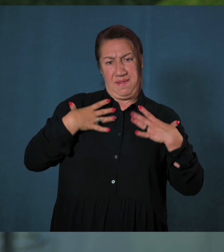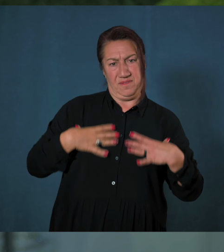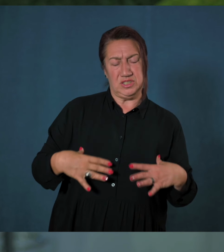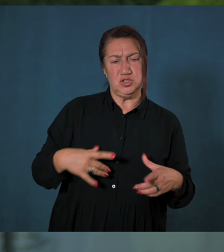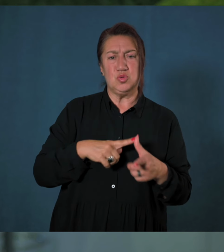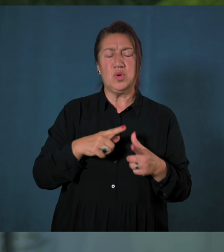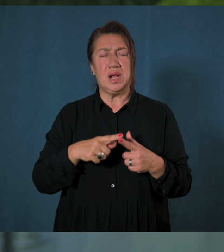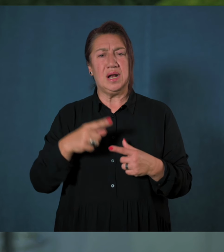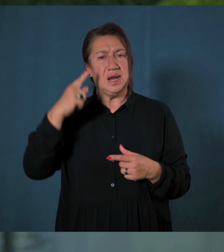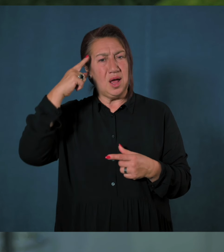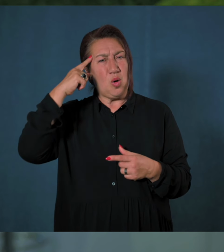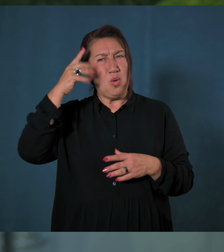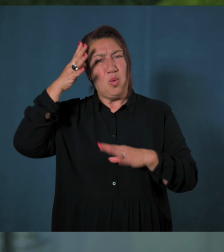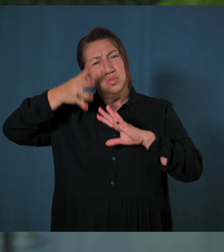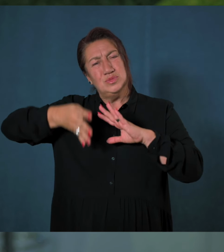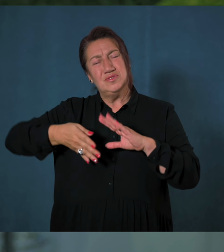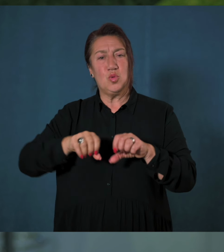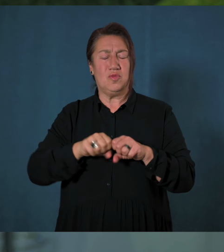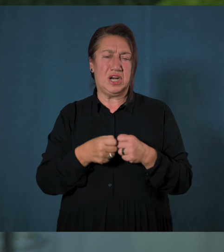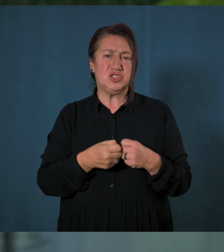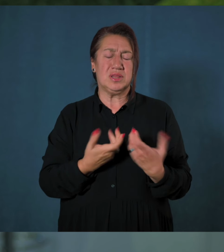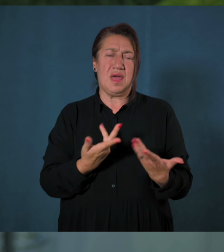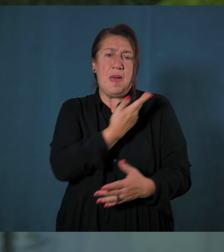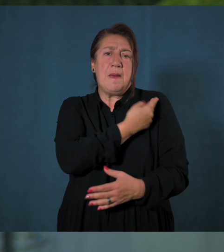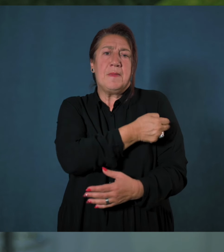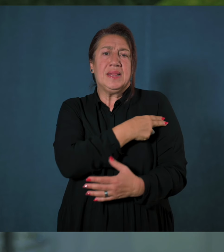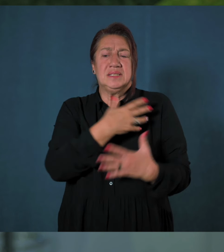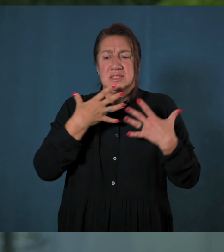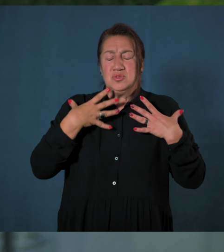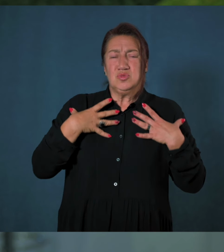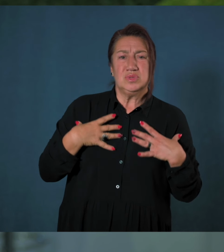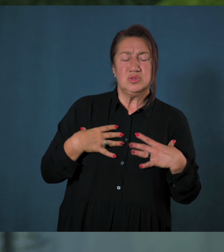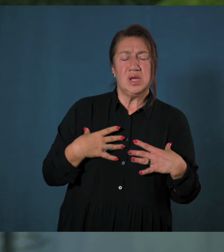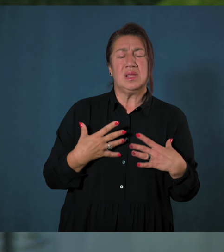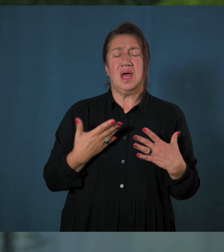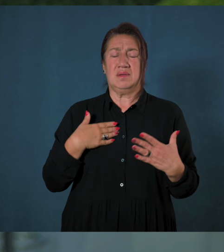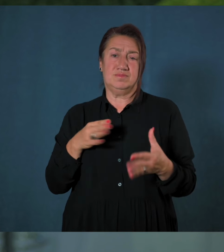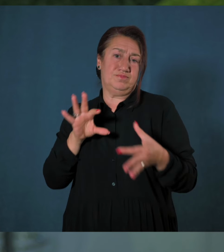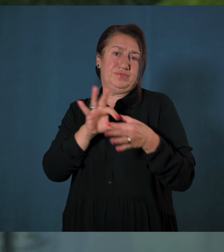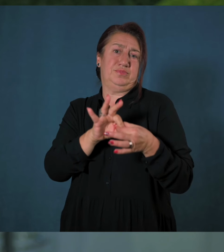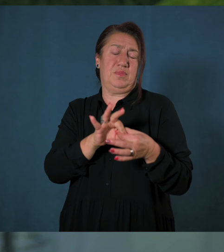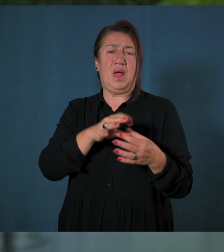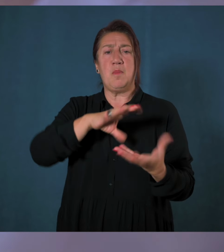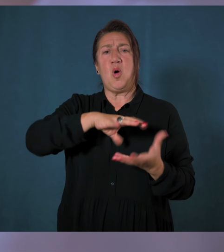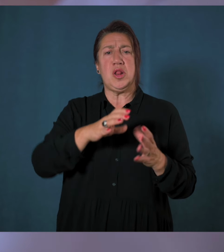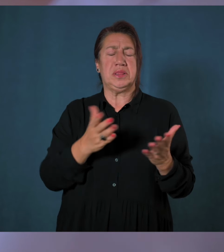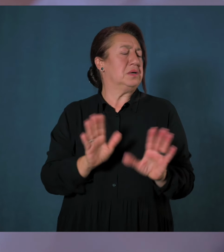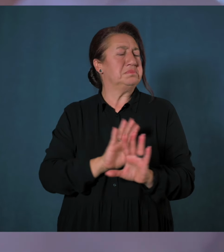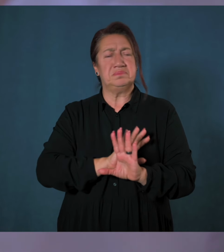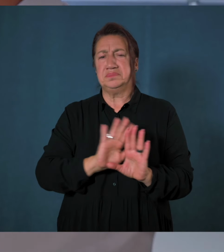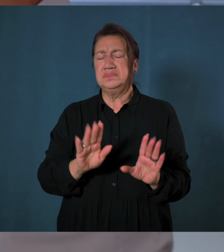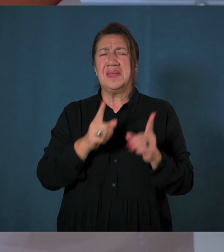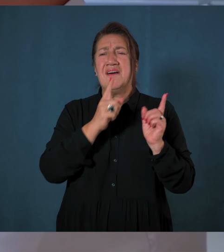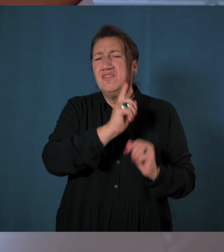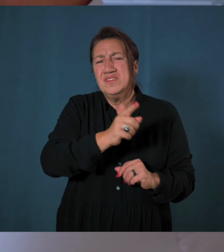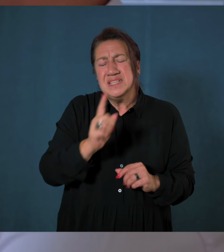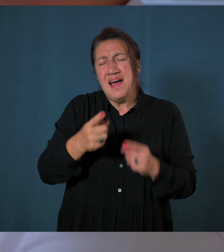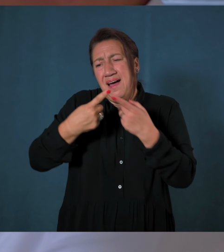disability, medical condition, political affiliation, or any other characteristic protected by local law.